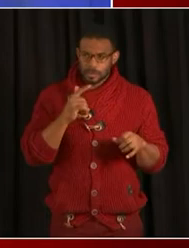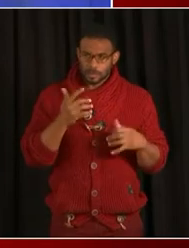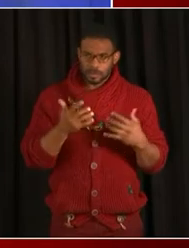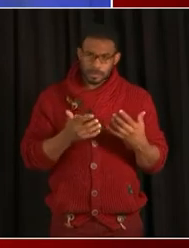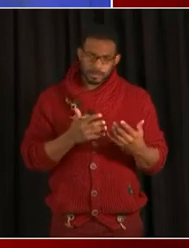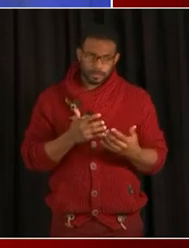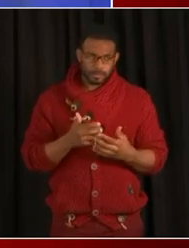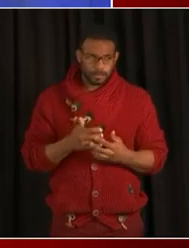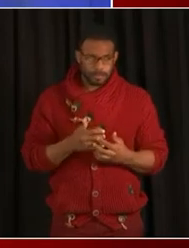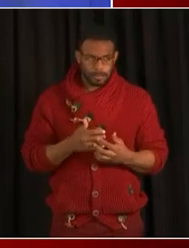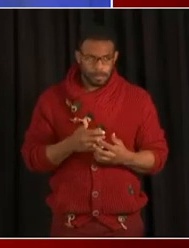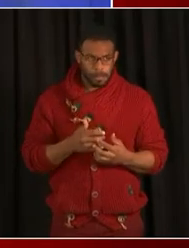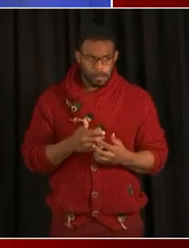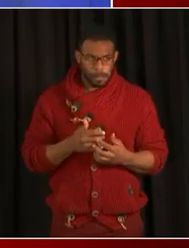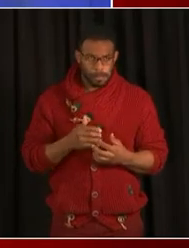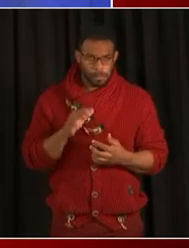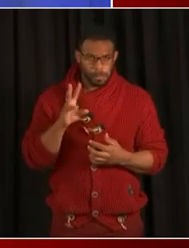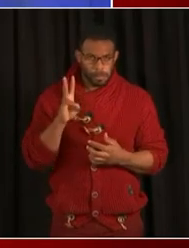a